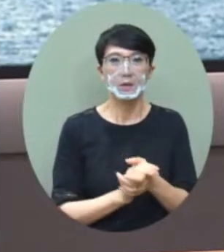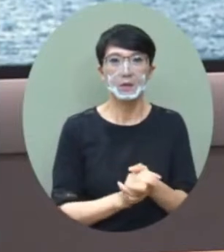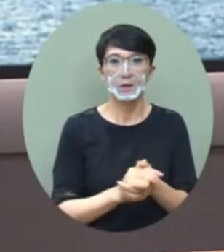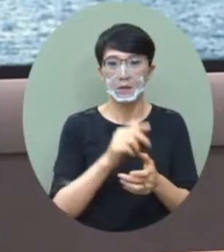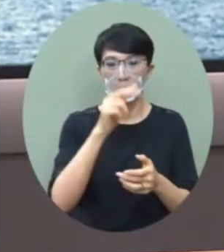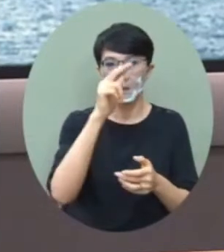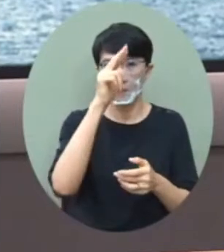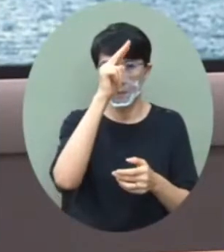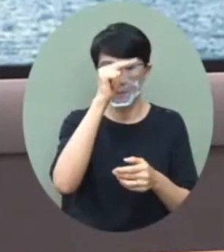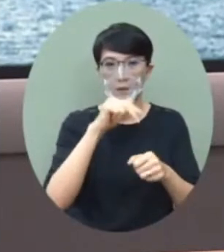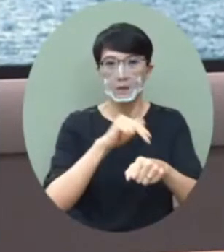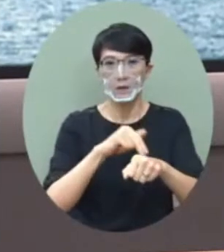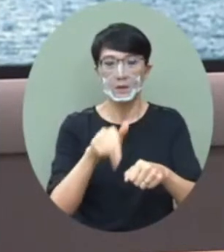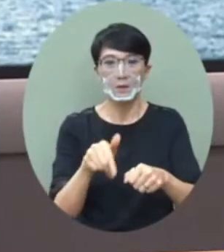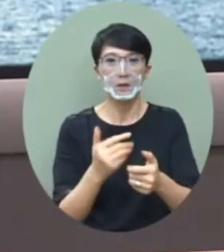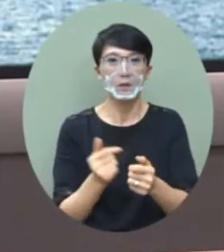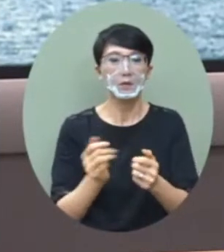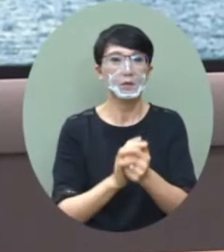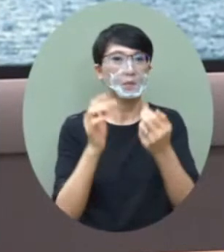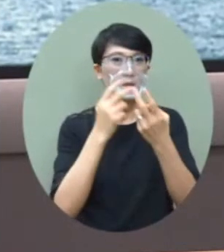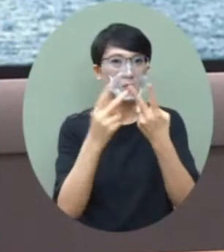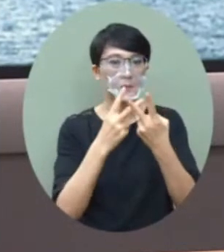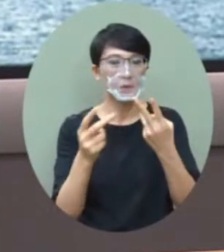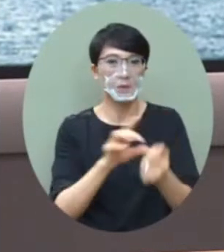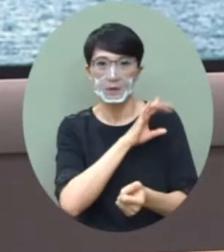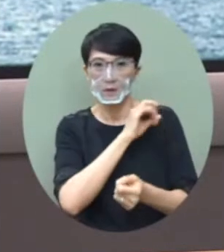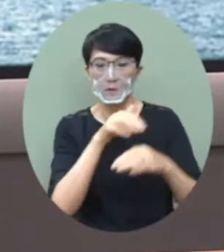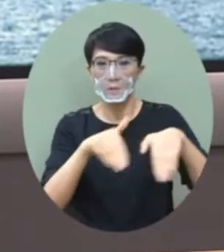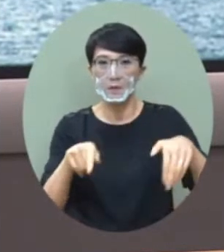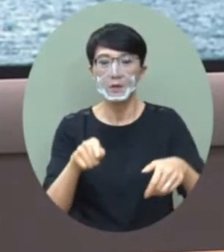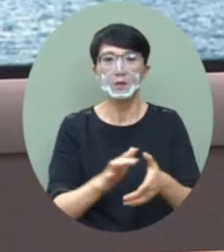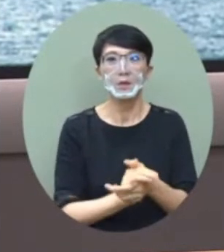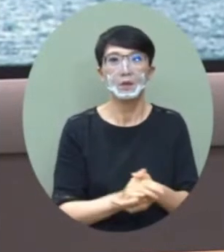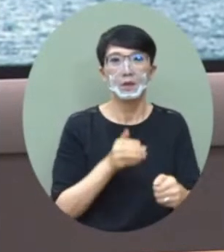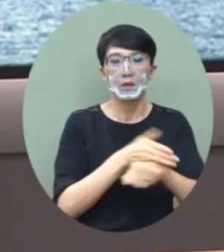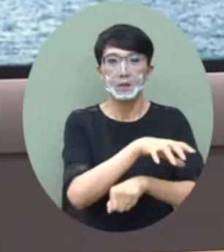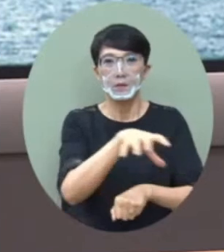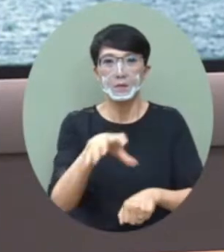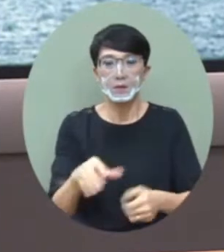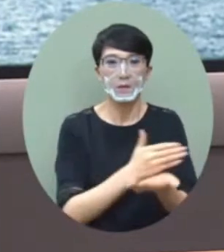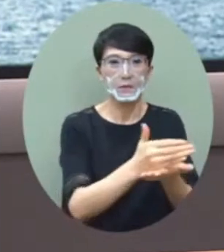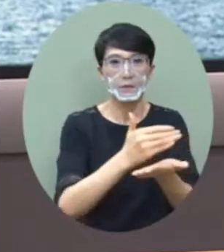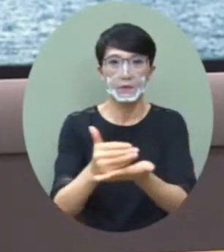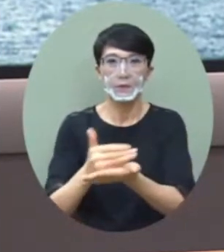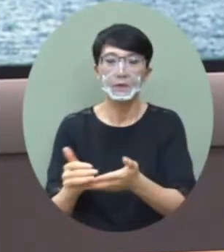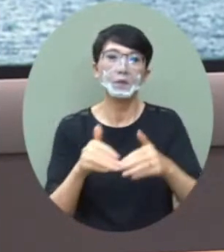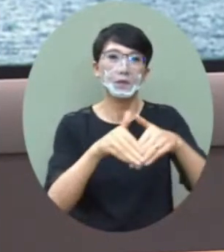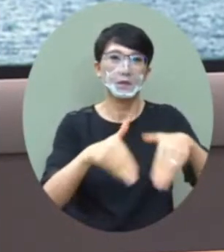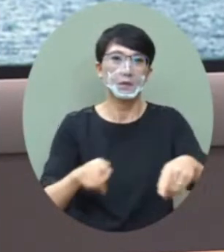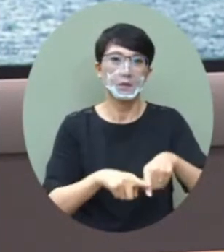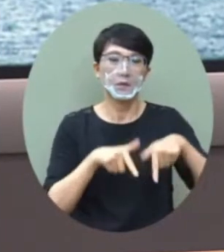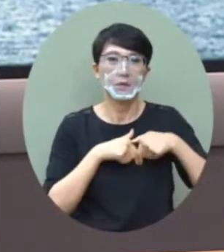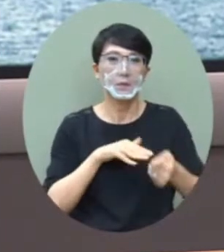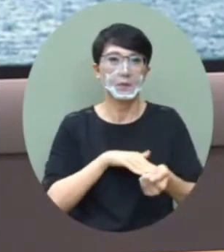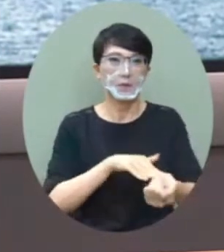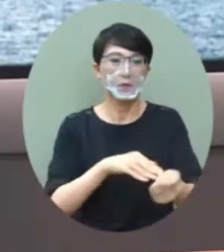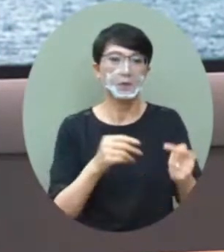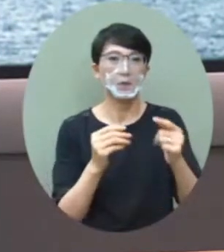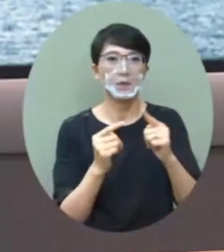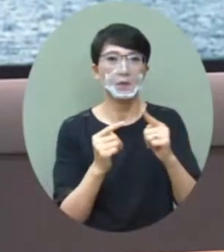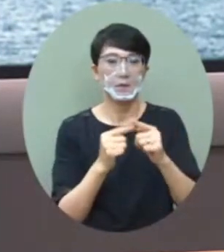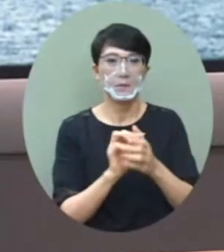isolation facility, Xingyi isolation facility, 22 quarantine hotels, and the Chinese medicine training